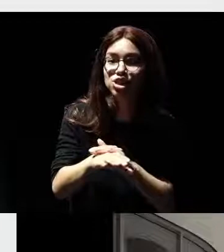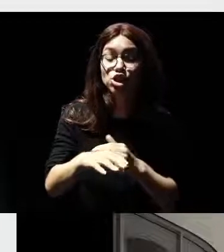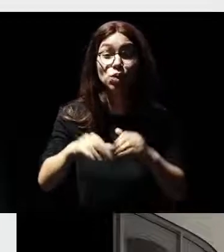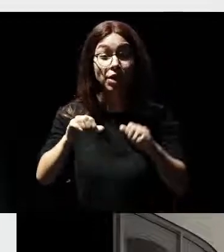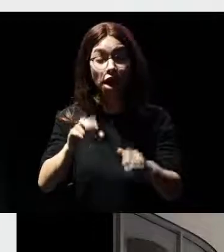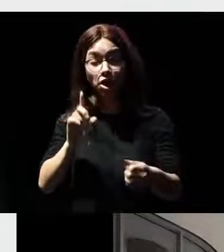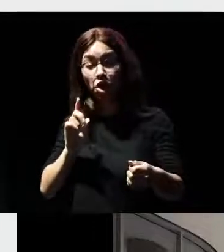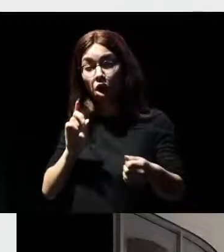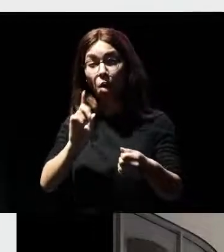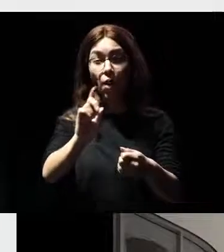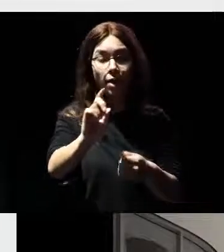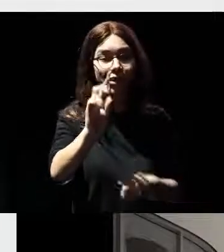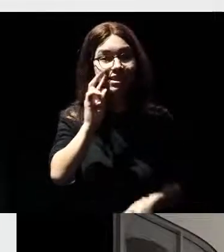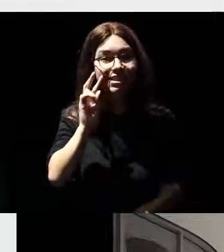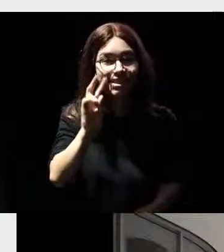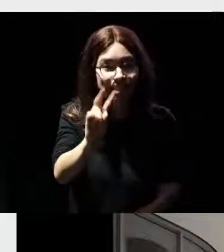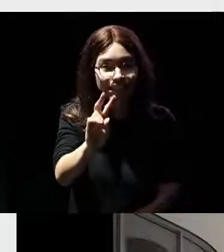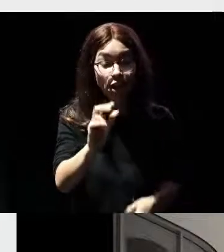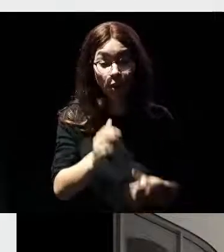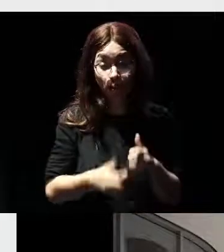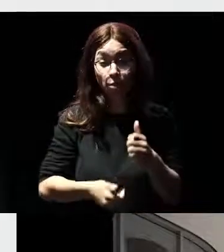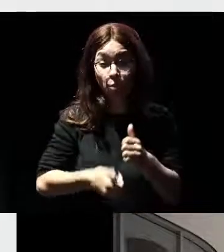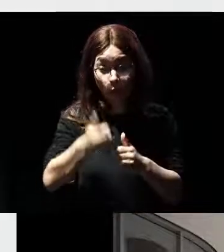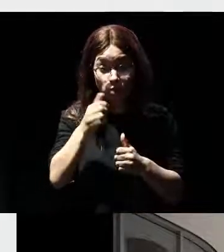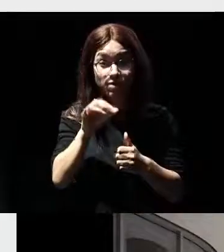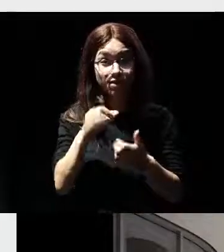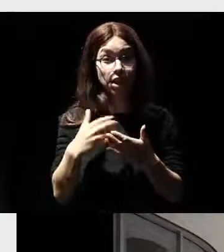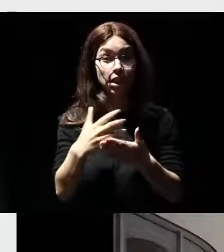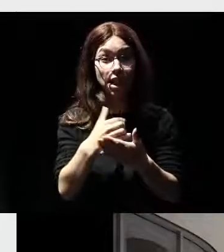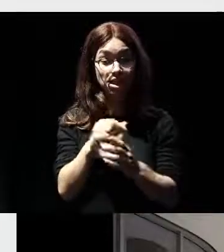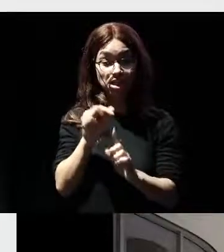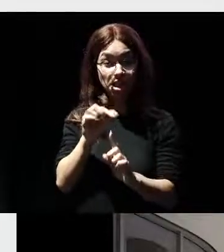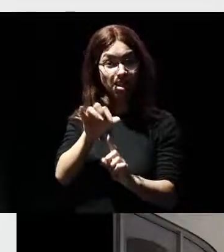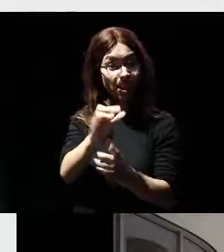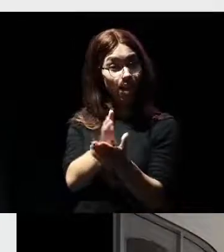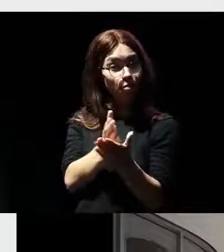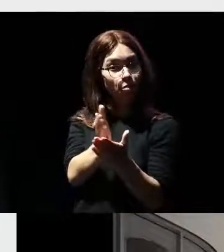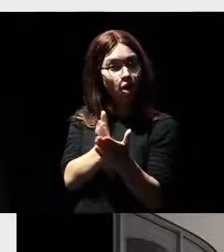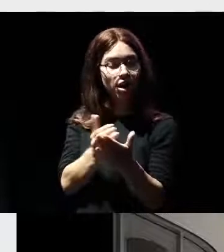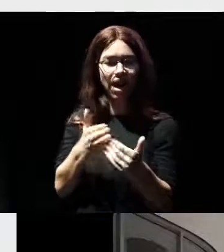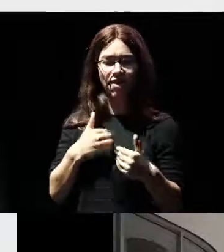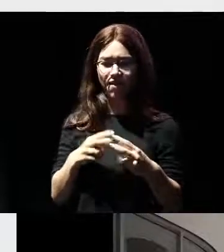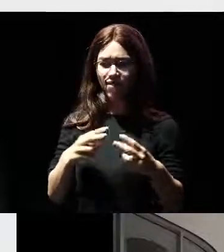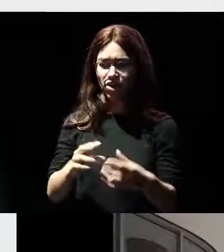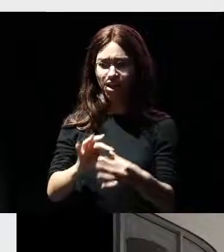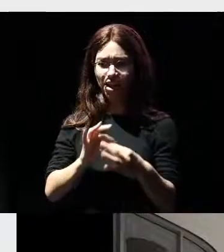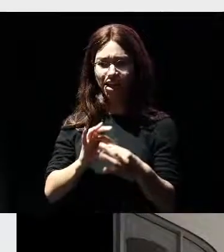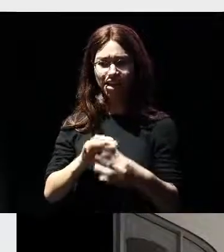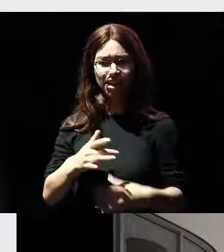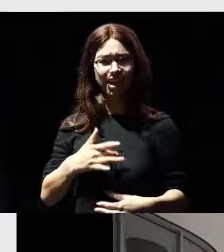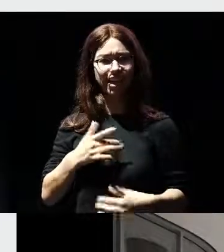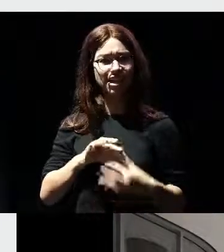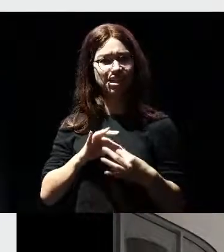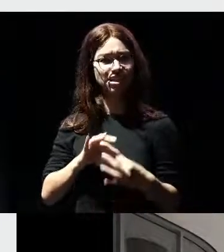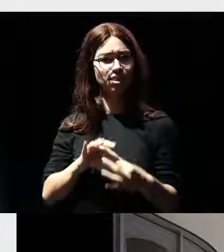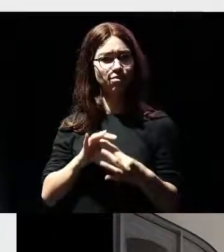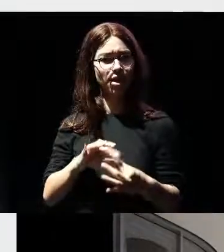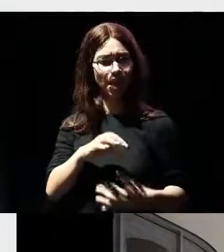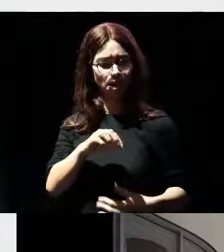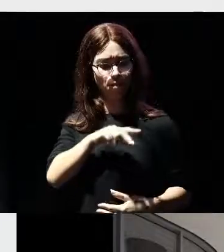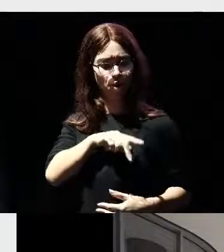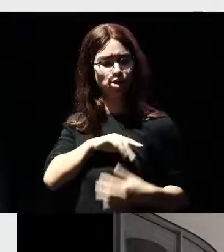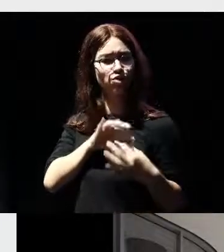up to the majority of that part of the collection and have a very intimate and very